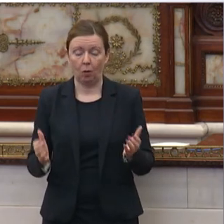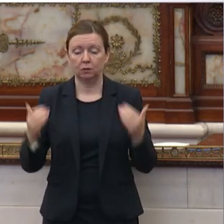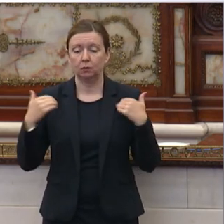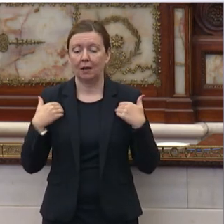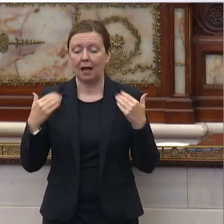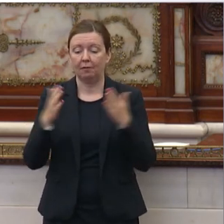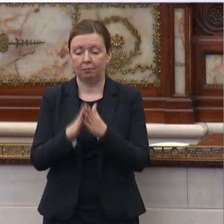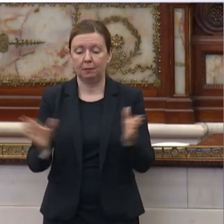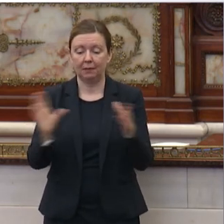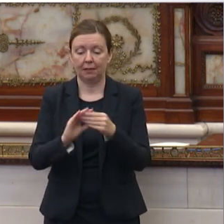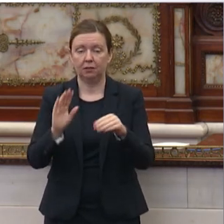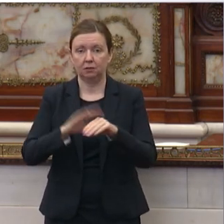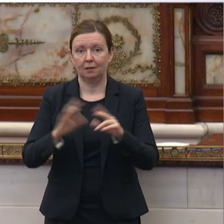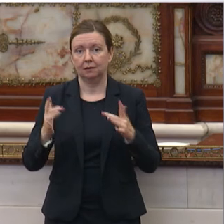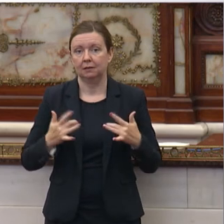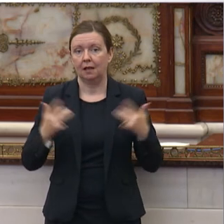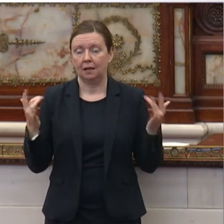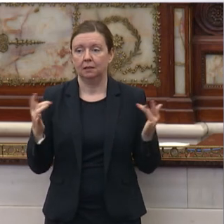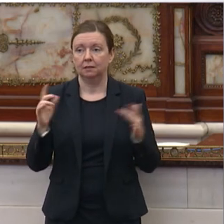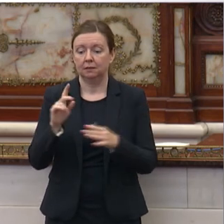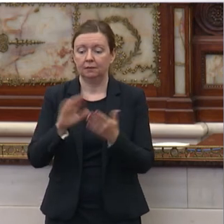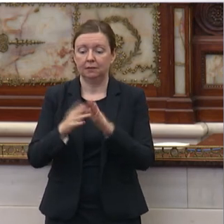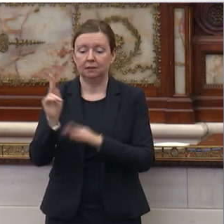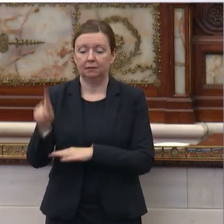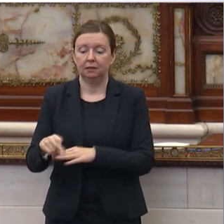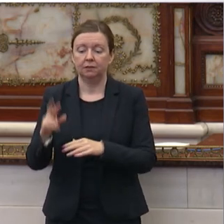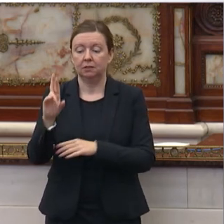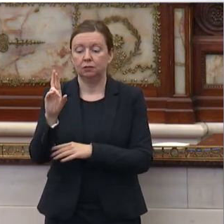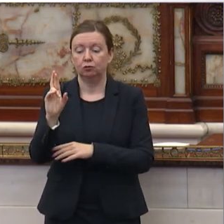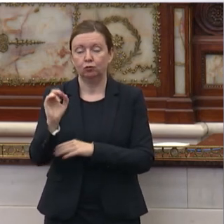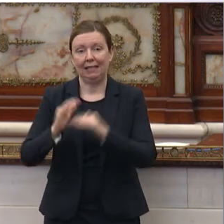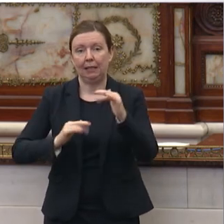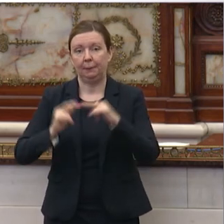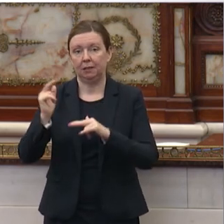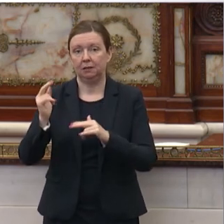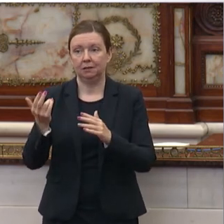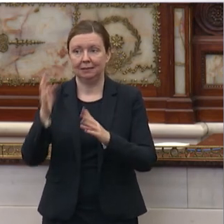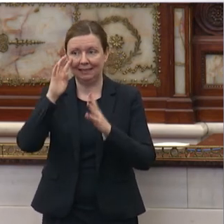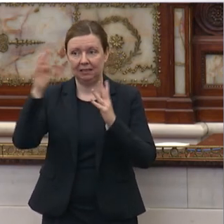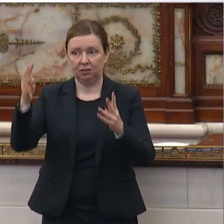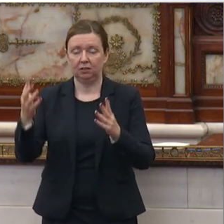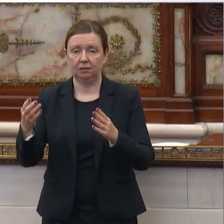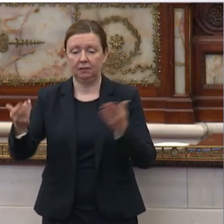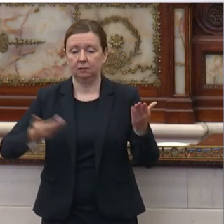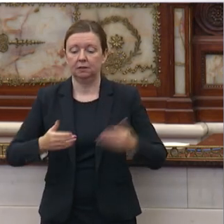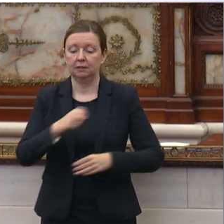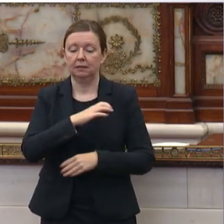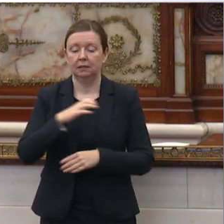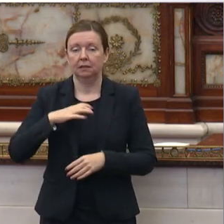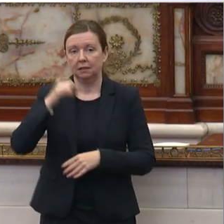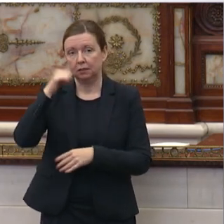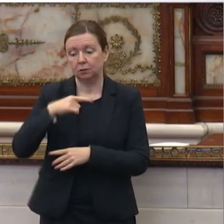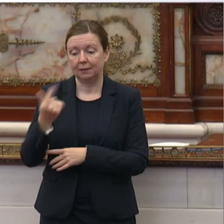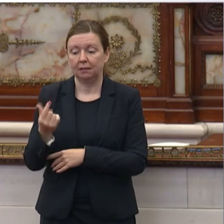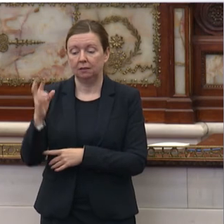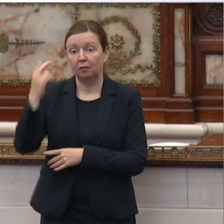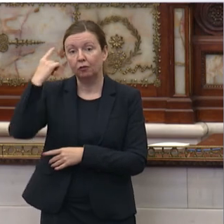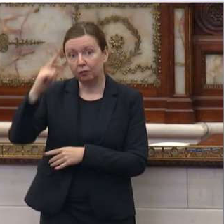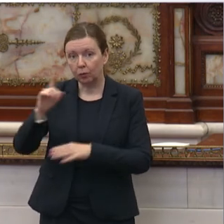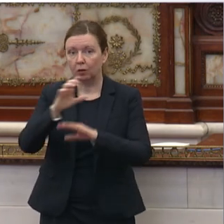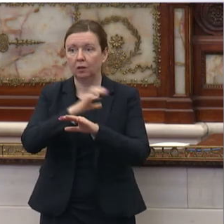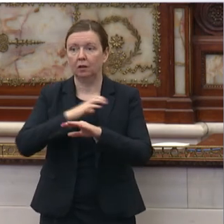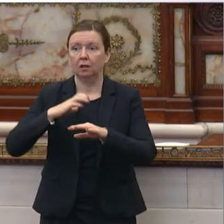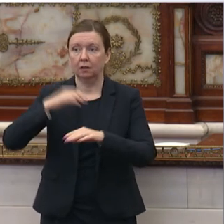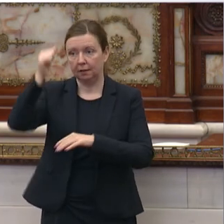public hearings on the status of the City of Philadelphia's Rebuild Initiative, introduced by Councilwoman Gilmore Richardson on behalf of